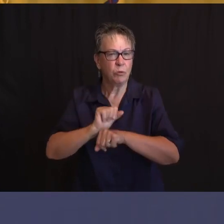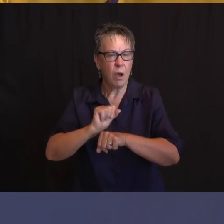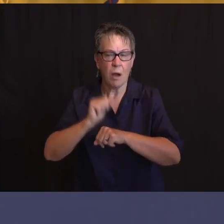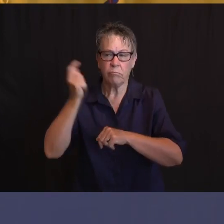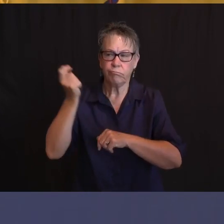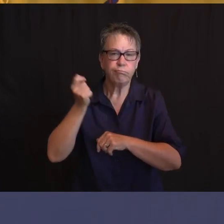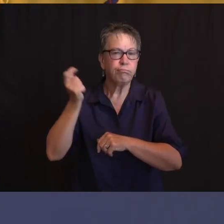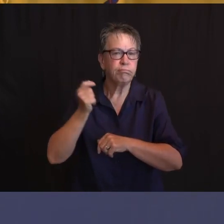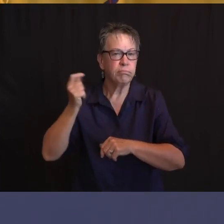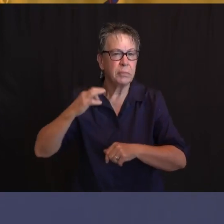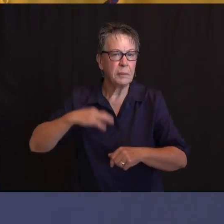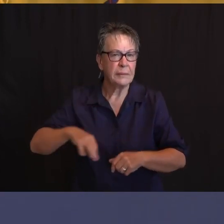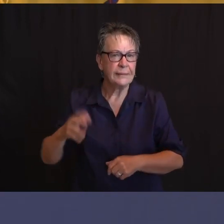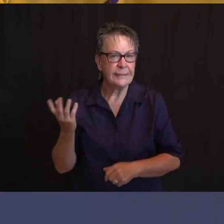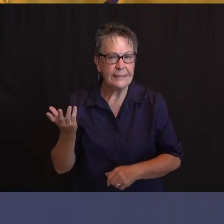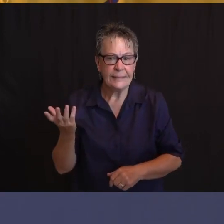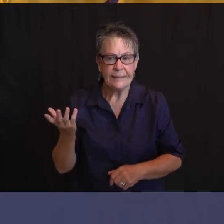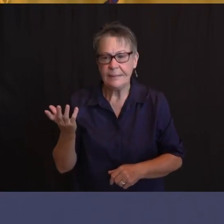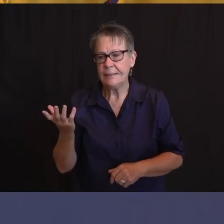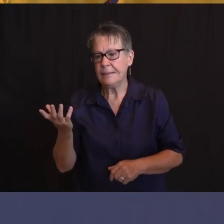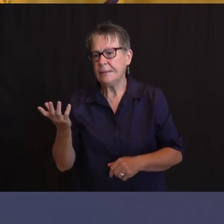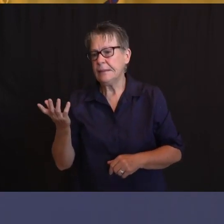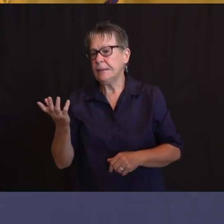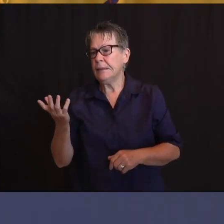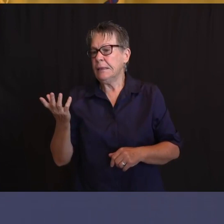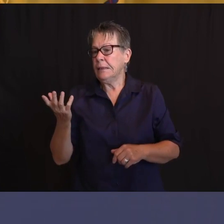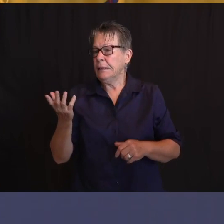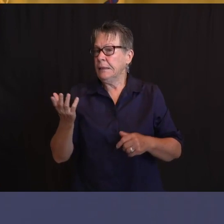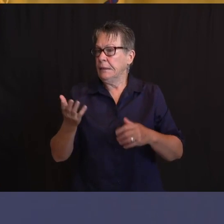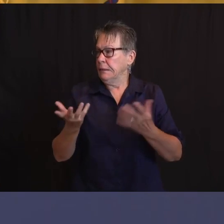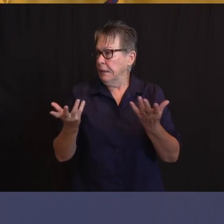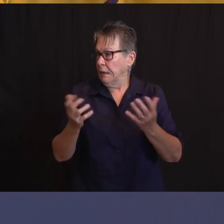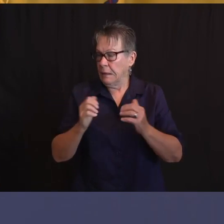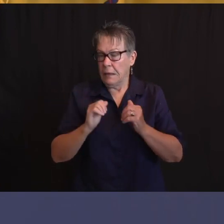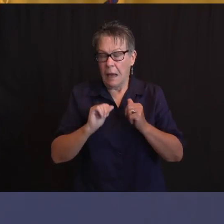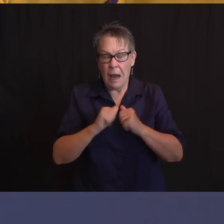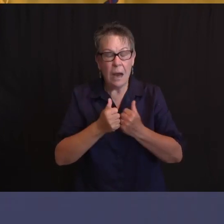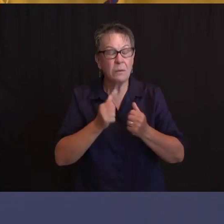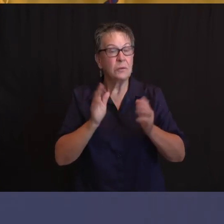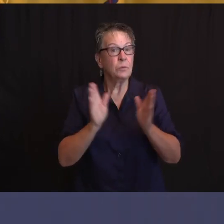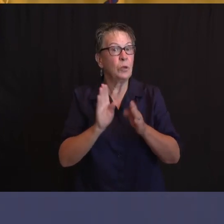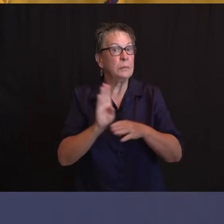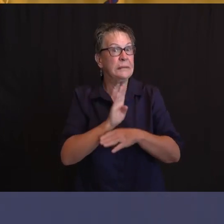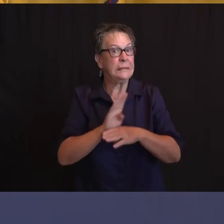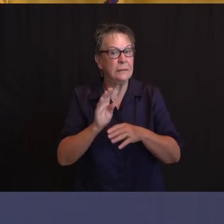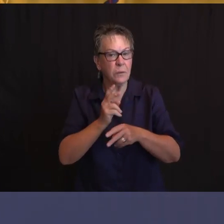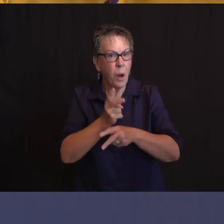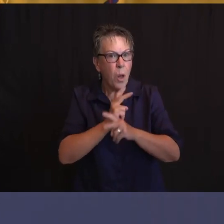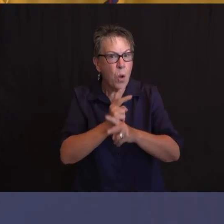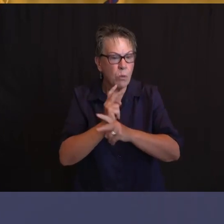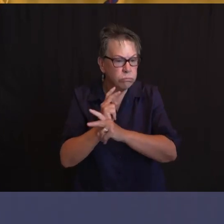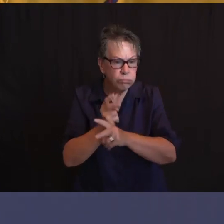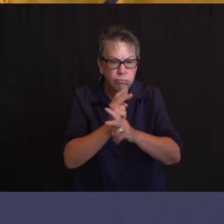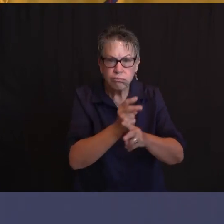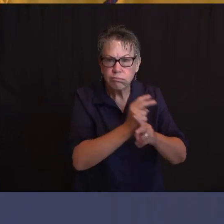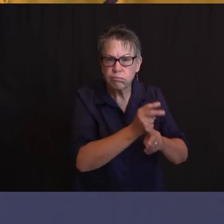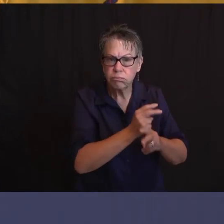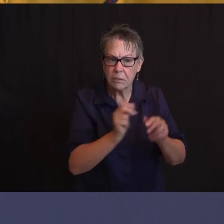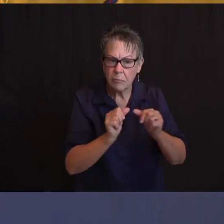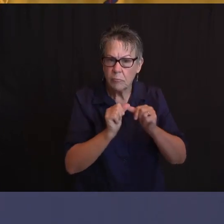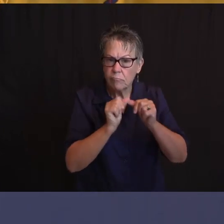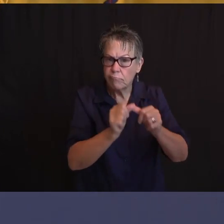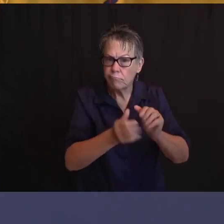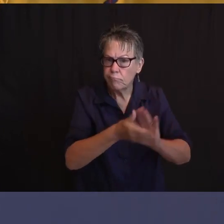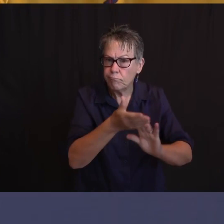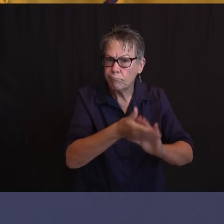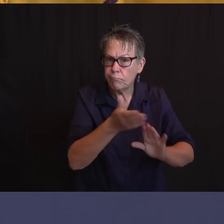again, transit systems, healthcare systems, higher education. The list goes on and on and on. You